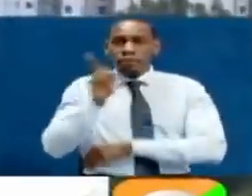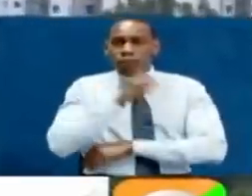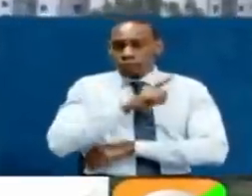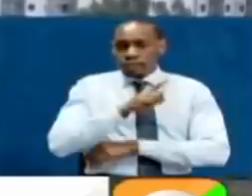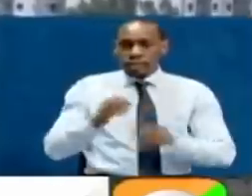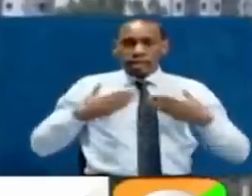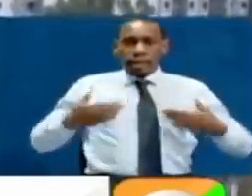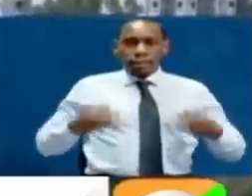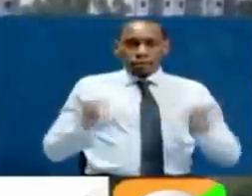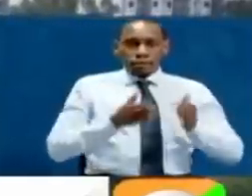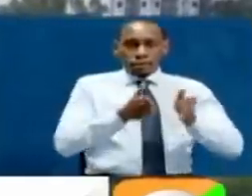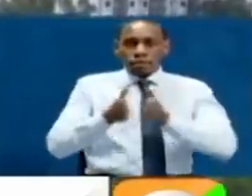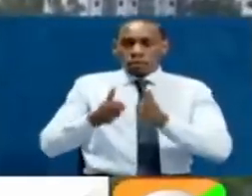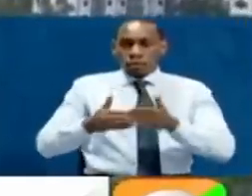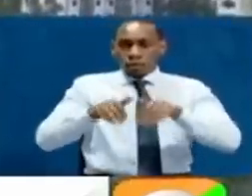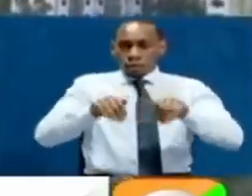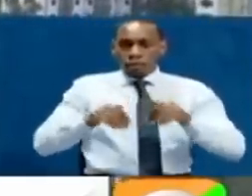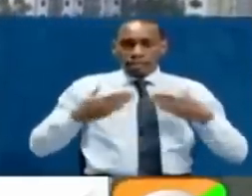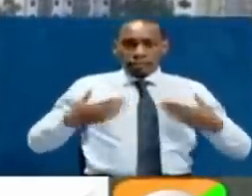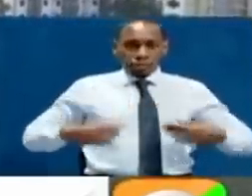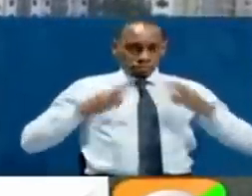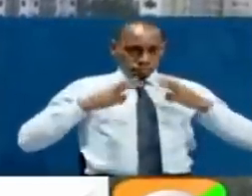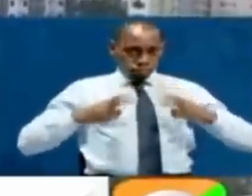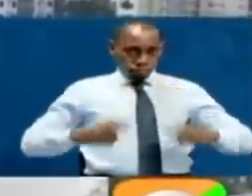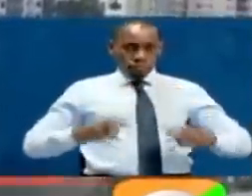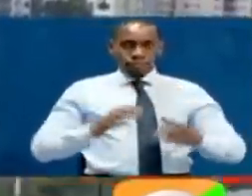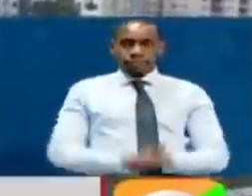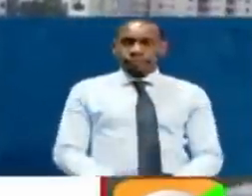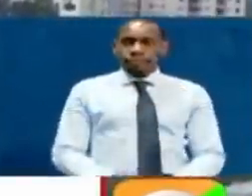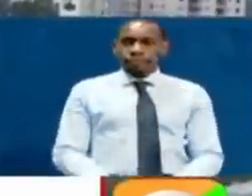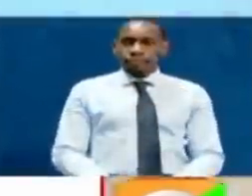Montezuma Mortuary pending a post-mortem. Nimrod Taabu, Citizen TV.